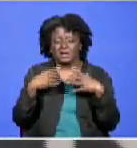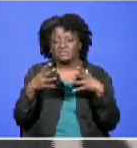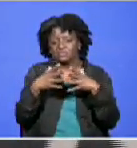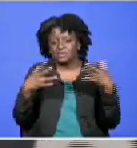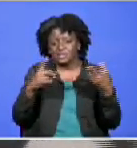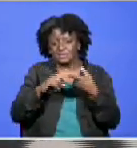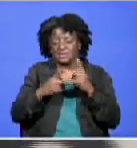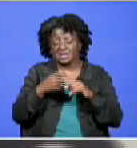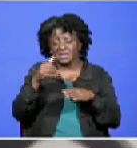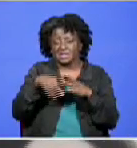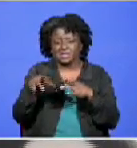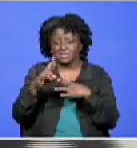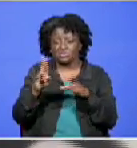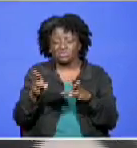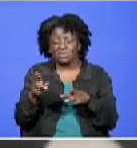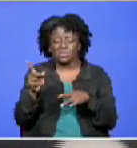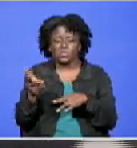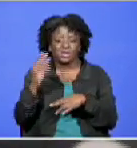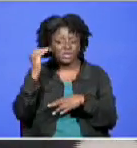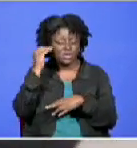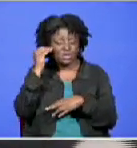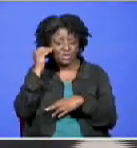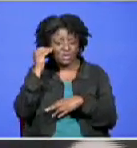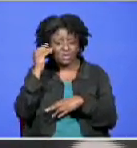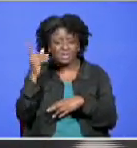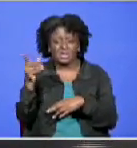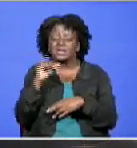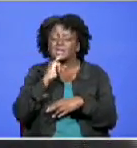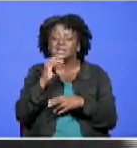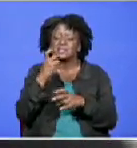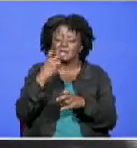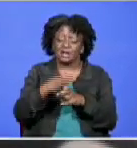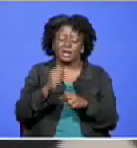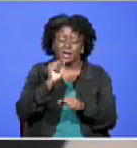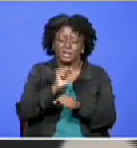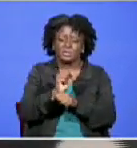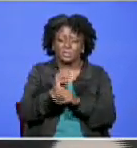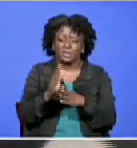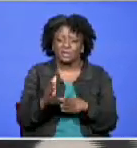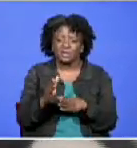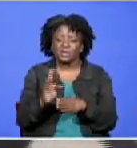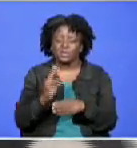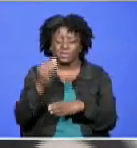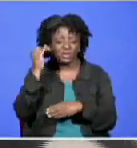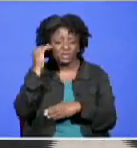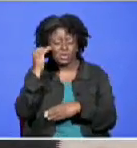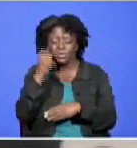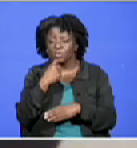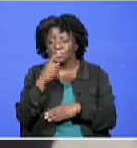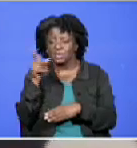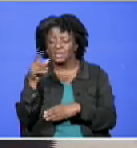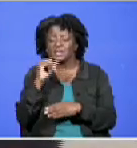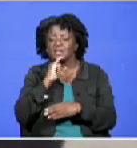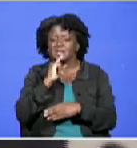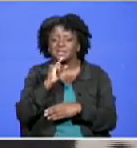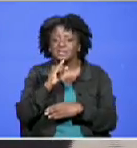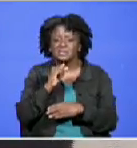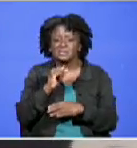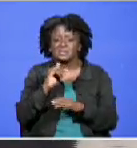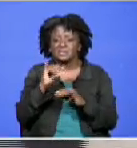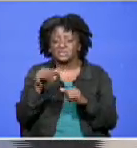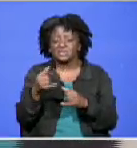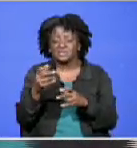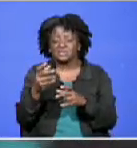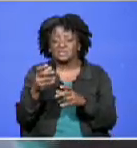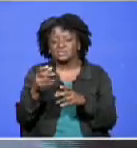We know what he is. We know he's a hard worker, and we know what we're gonna get. So we just got to get him up to